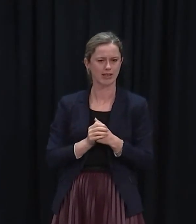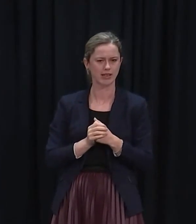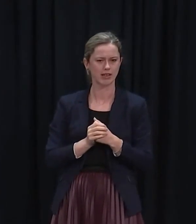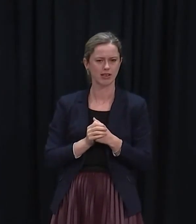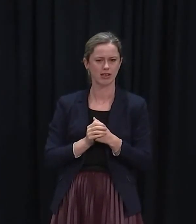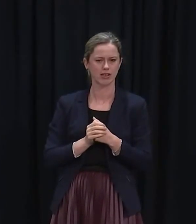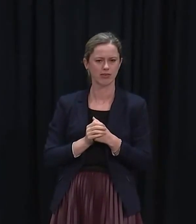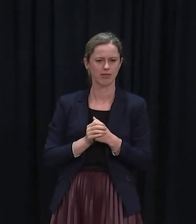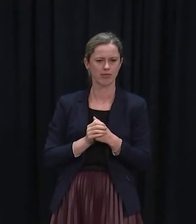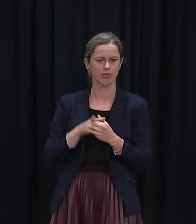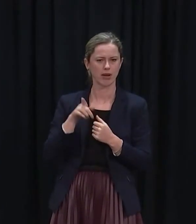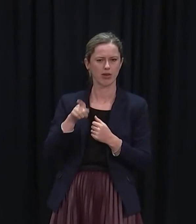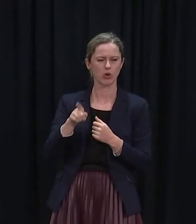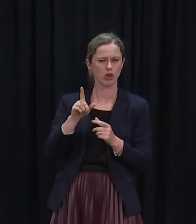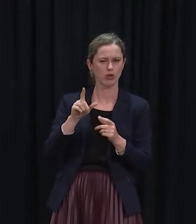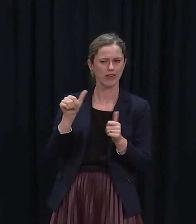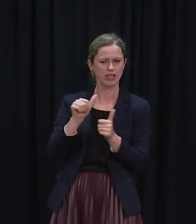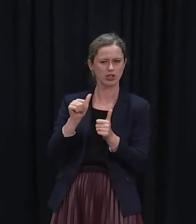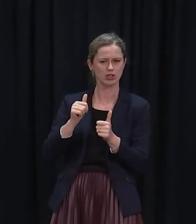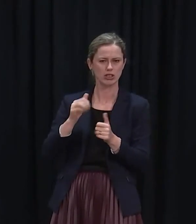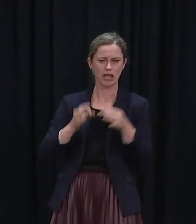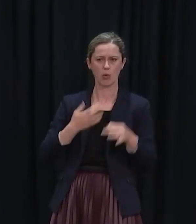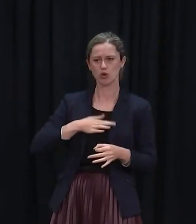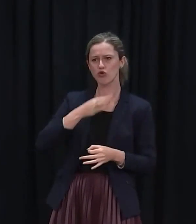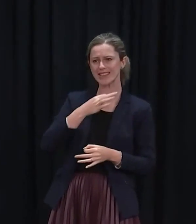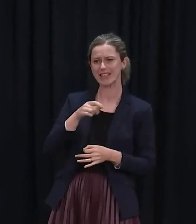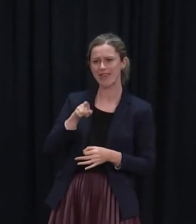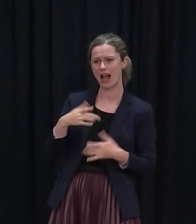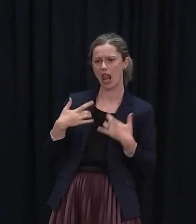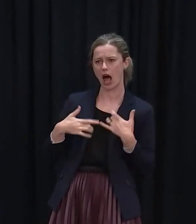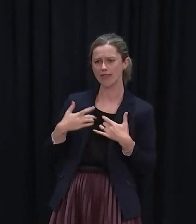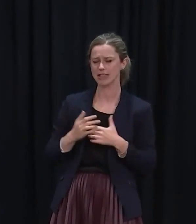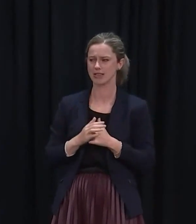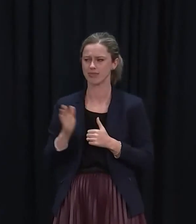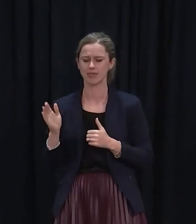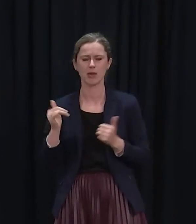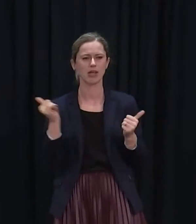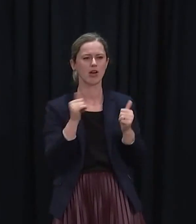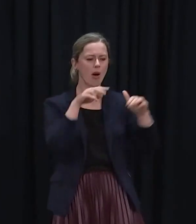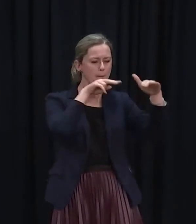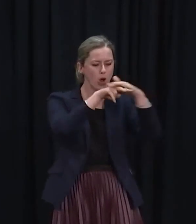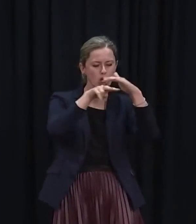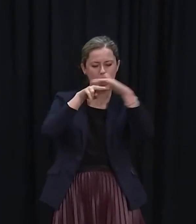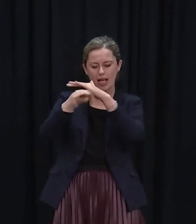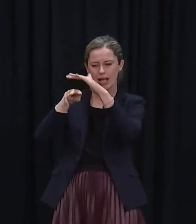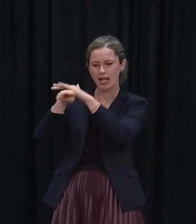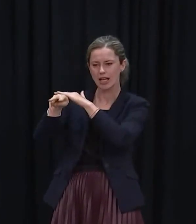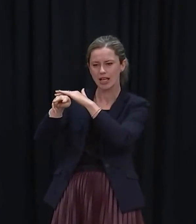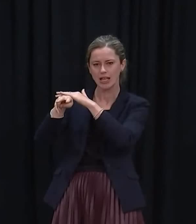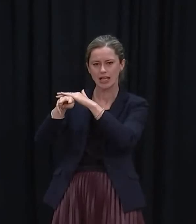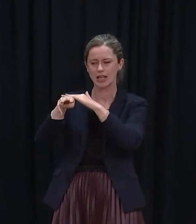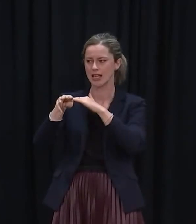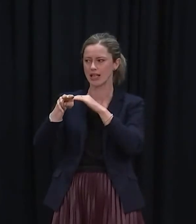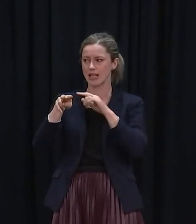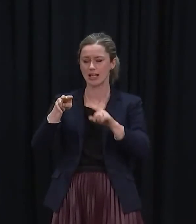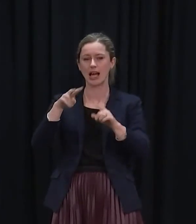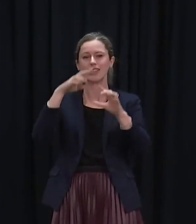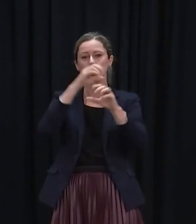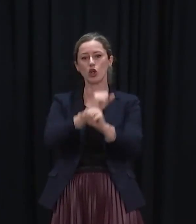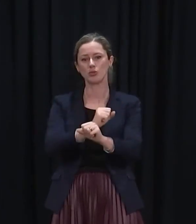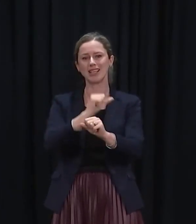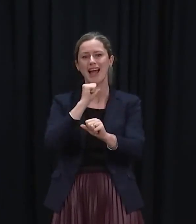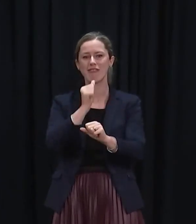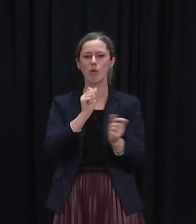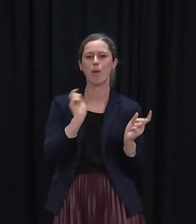did you, and you therefore risked? Well, a lot of the modelling, unfortunately, relies on the assumption that we would get the same degree of compliance with